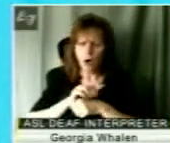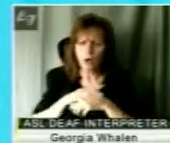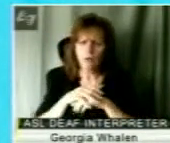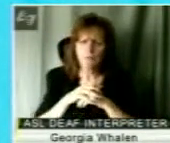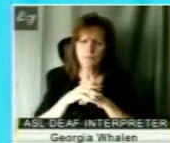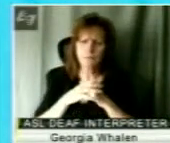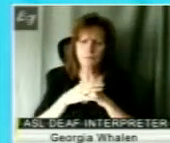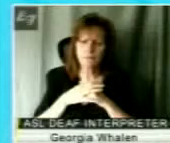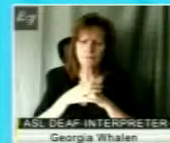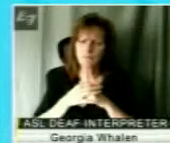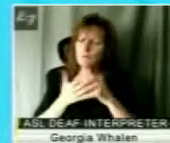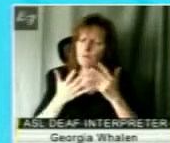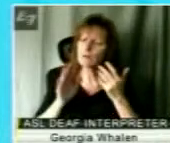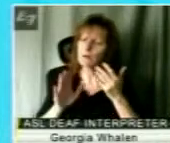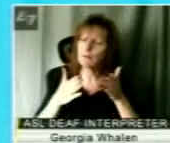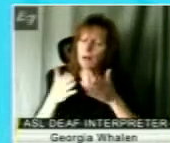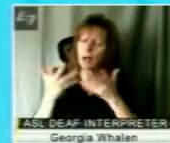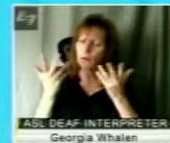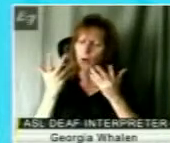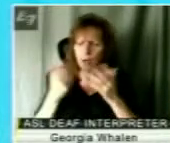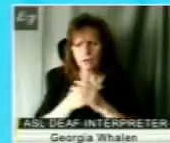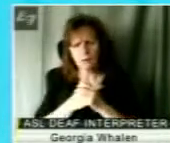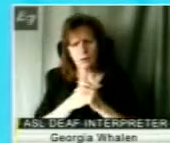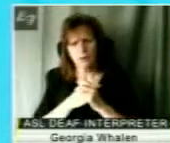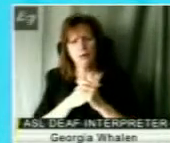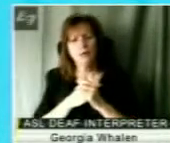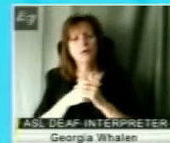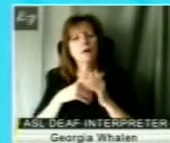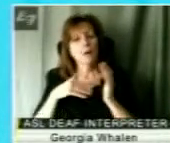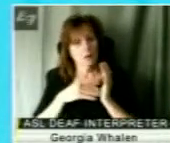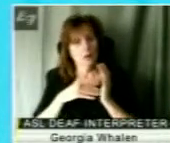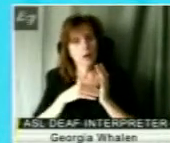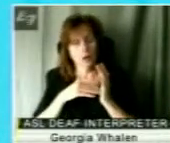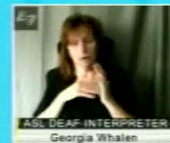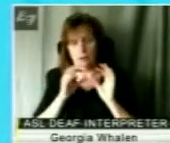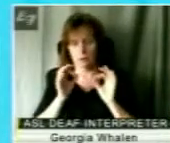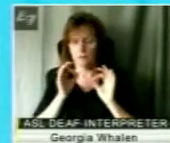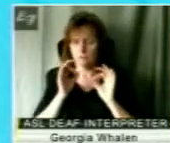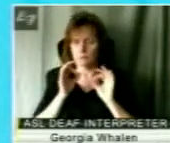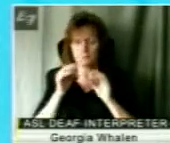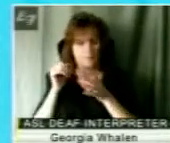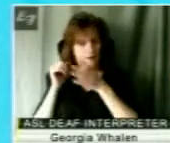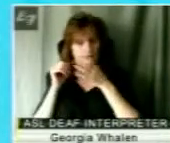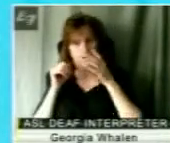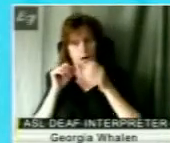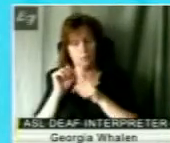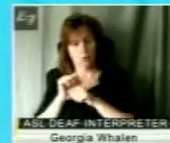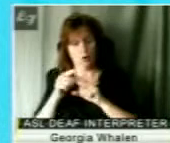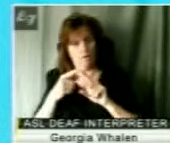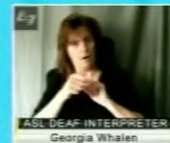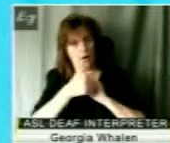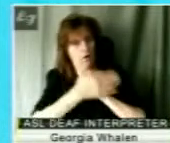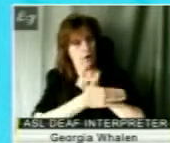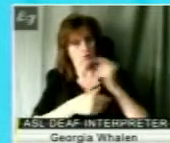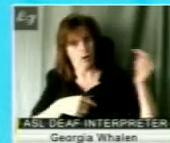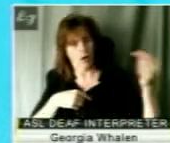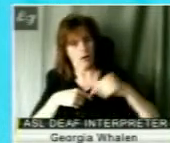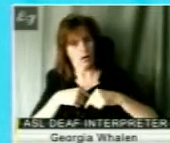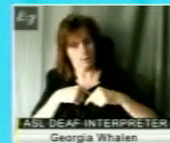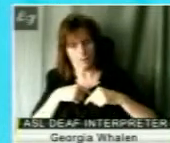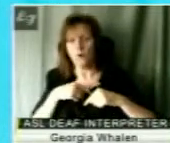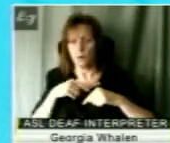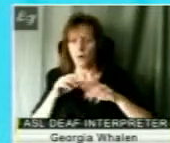Hamilton. Sure, absolutely, Paul. I mean, migrant farm workers, we have known from the beginning of COVID that this was an area where we would